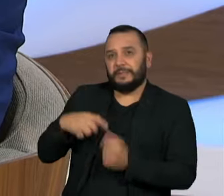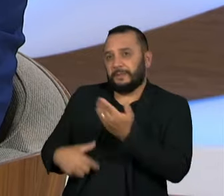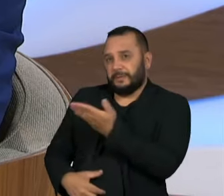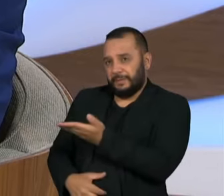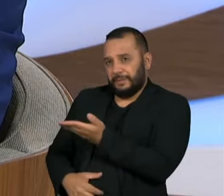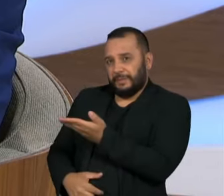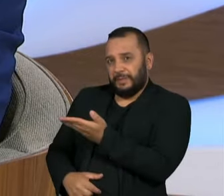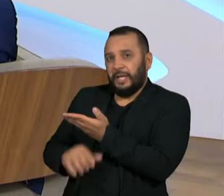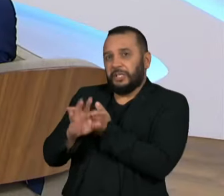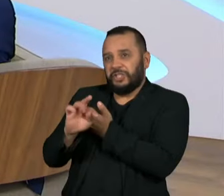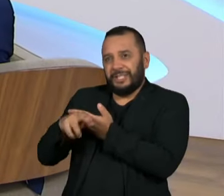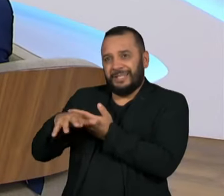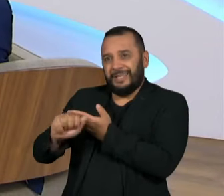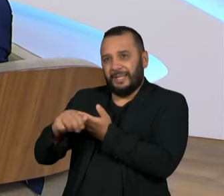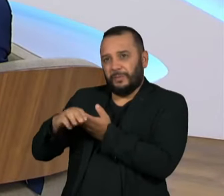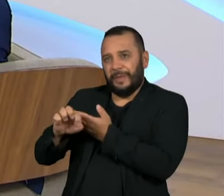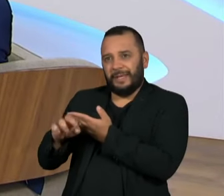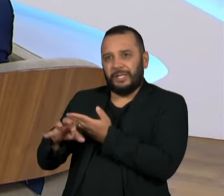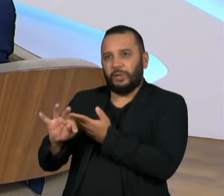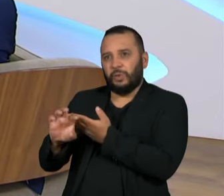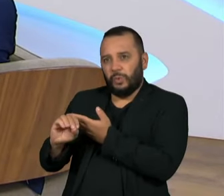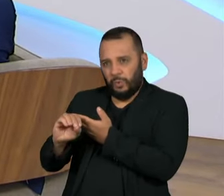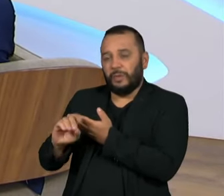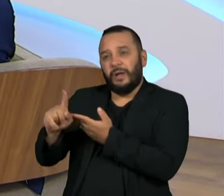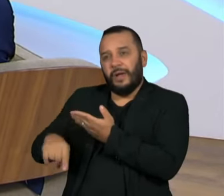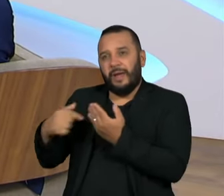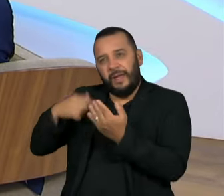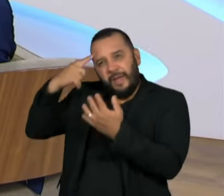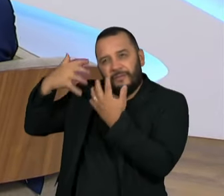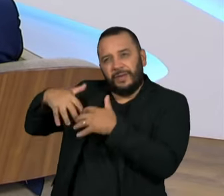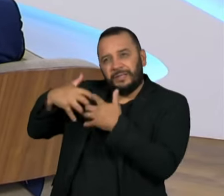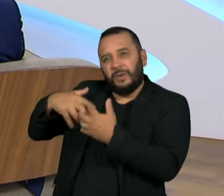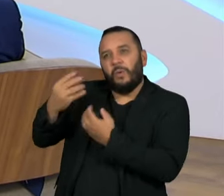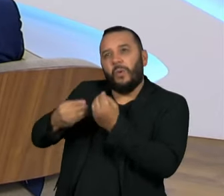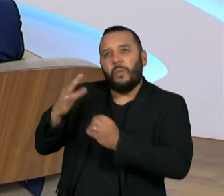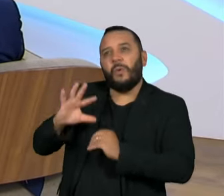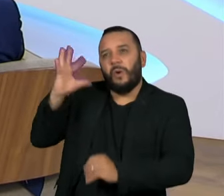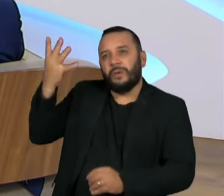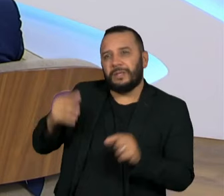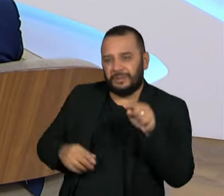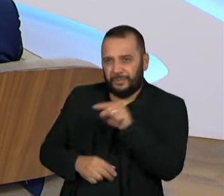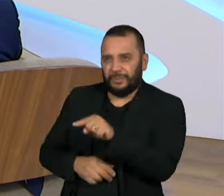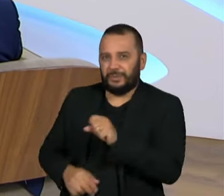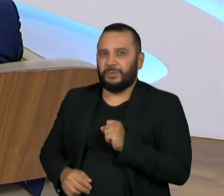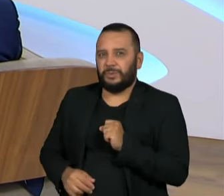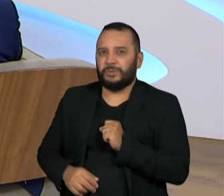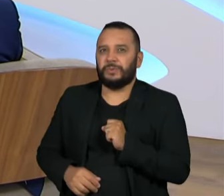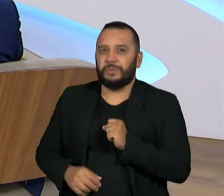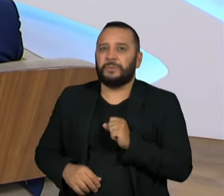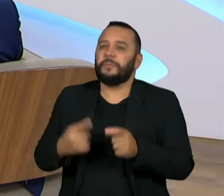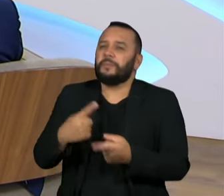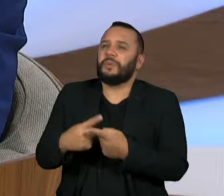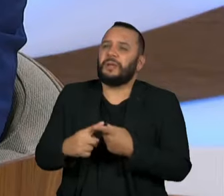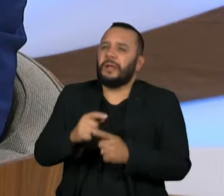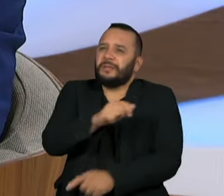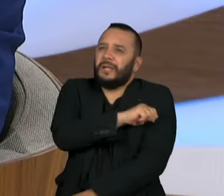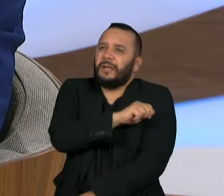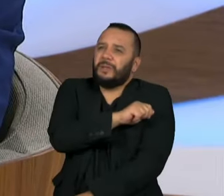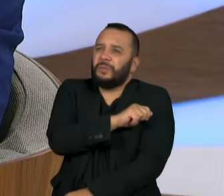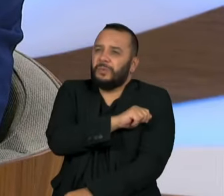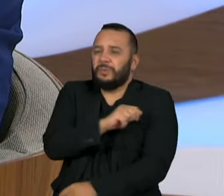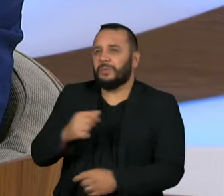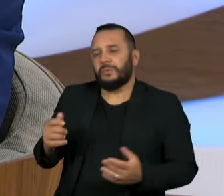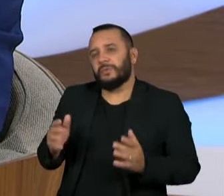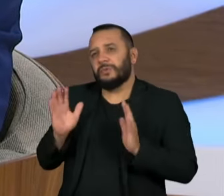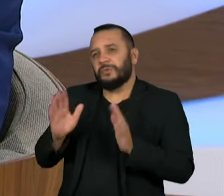of Merit was reflecting on how this happened, why it came to be